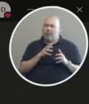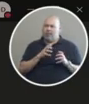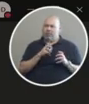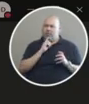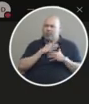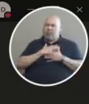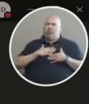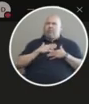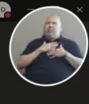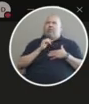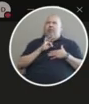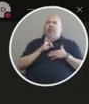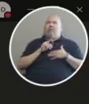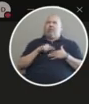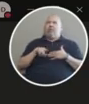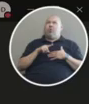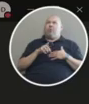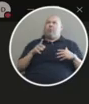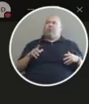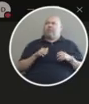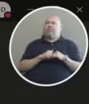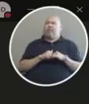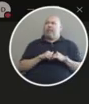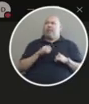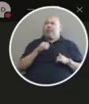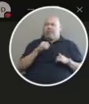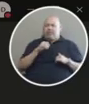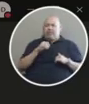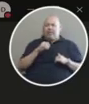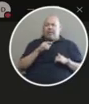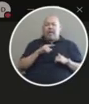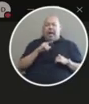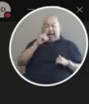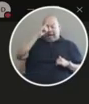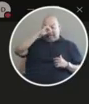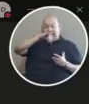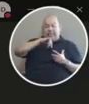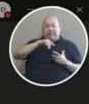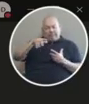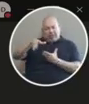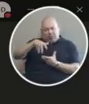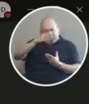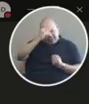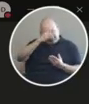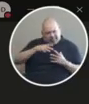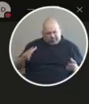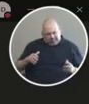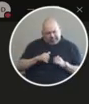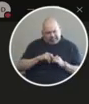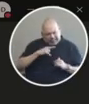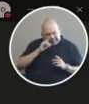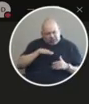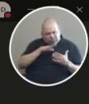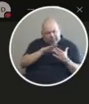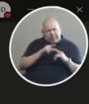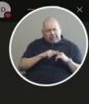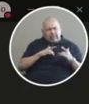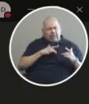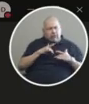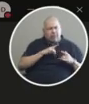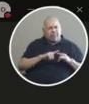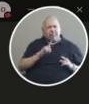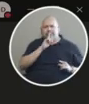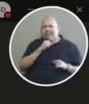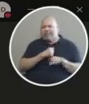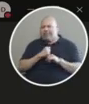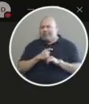so appreciative of you all putting this together. I think that it addresses the concern, but it does